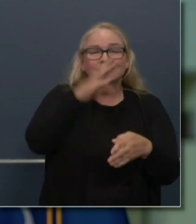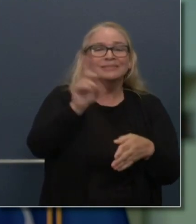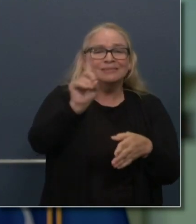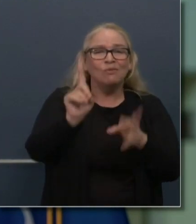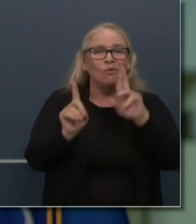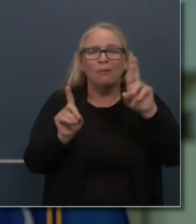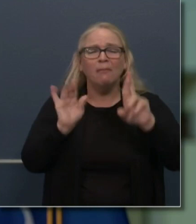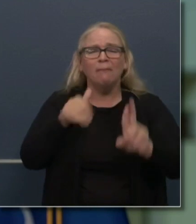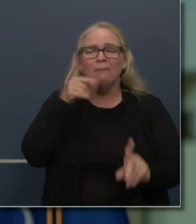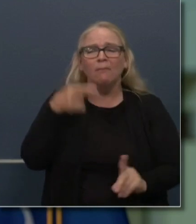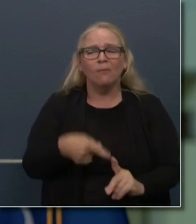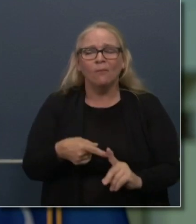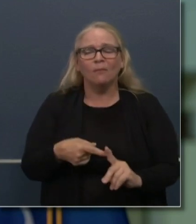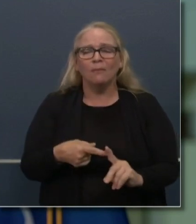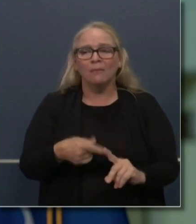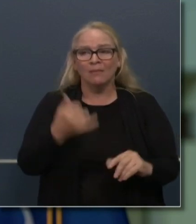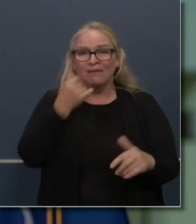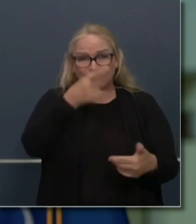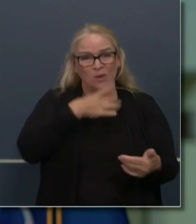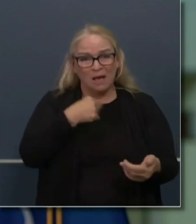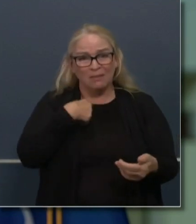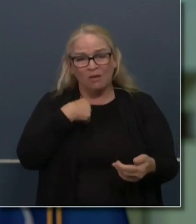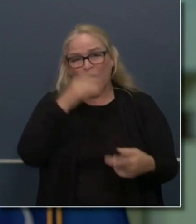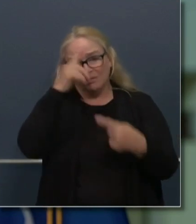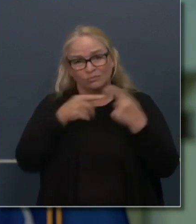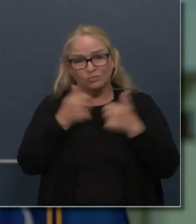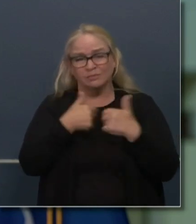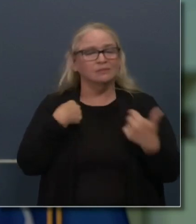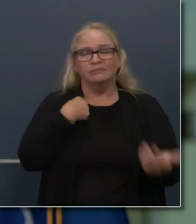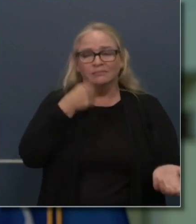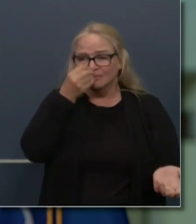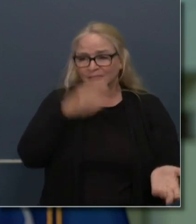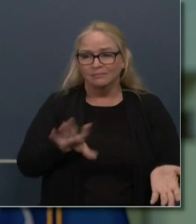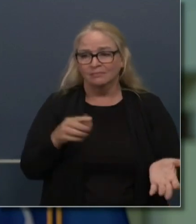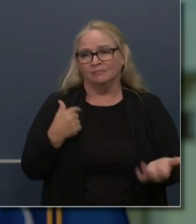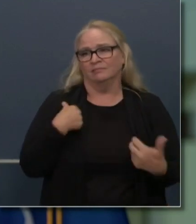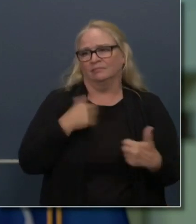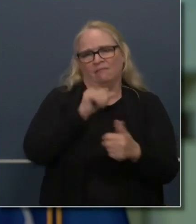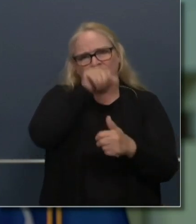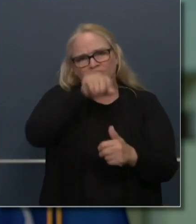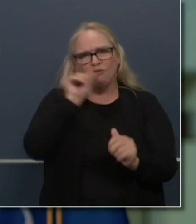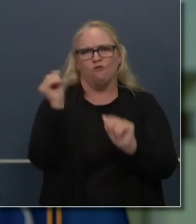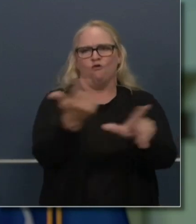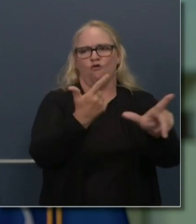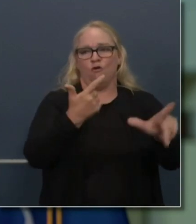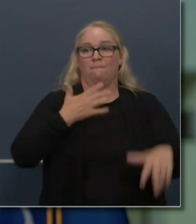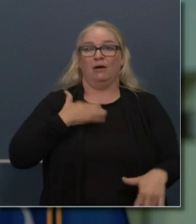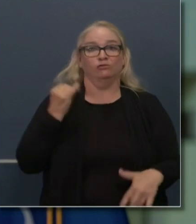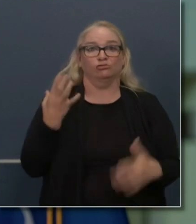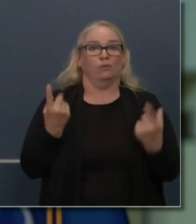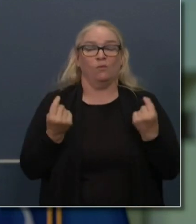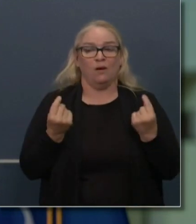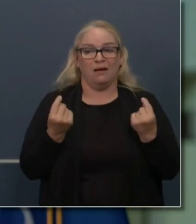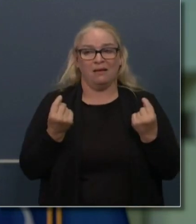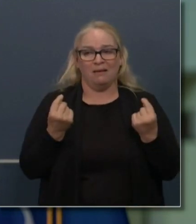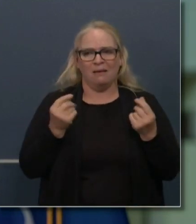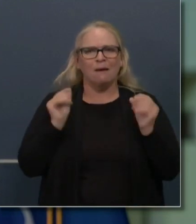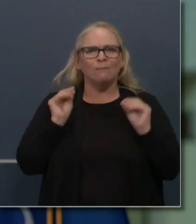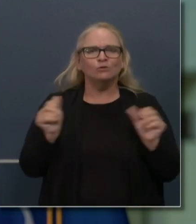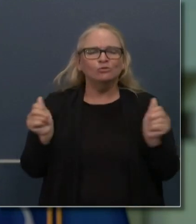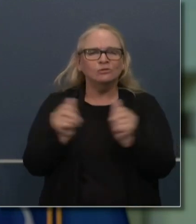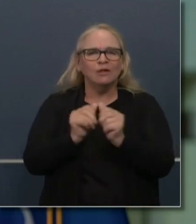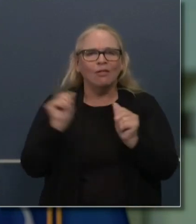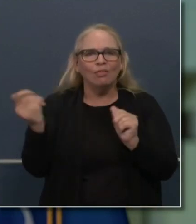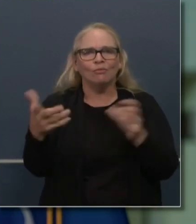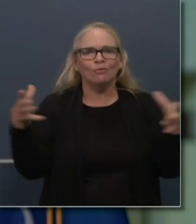with me, disagree with me. I care about everybody. And my job is to try to bring people together. My job is to try to hold us all to a